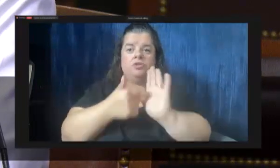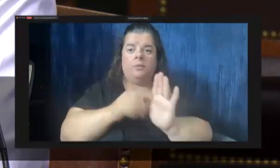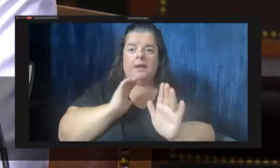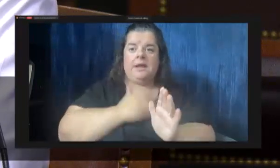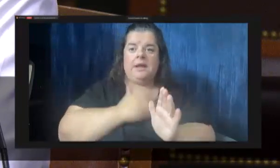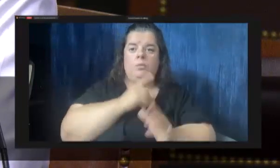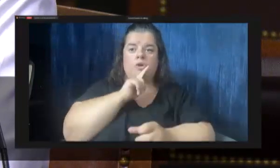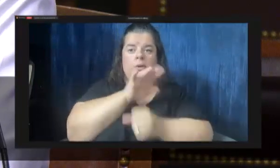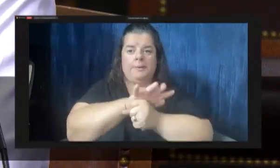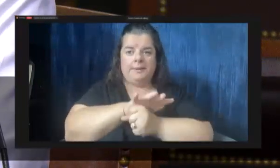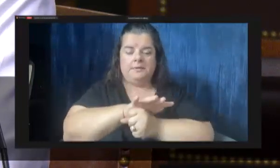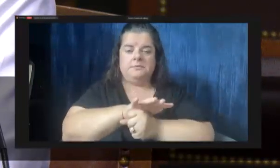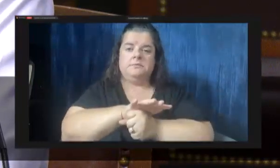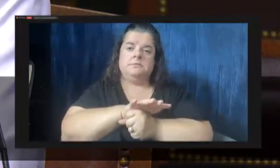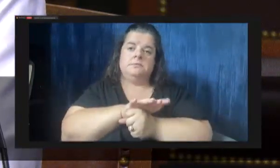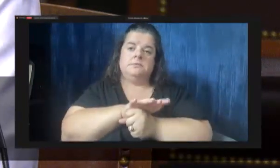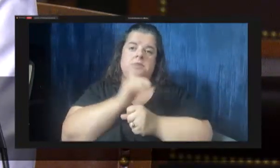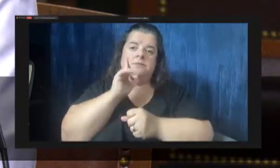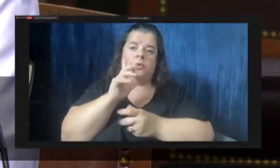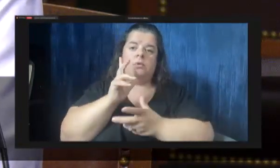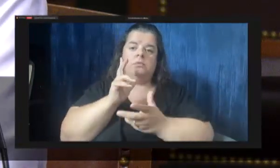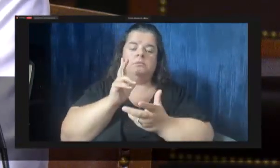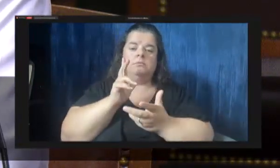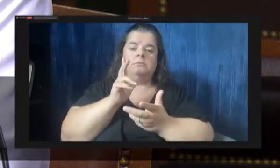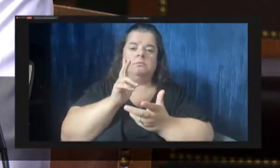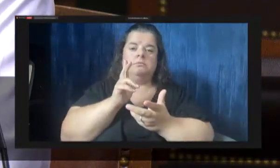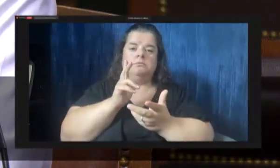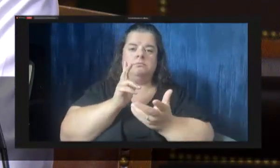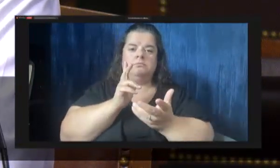to a holistic strategy